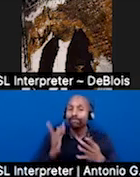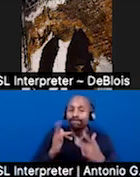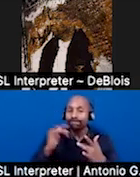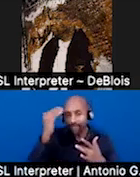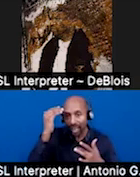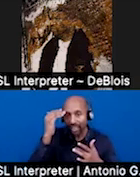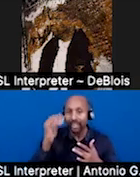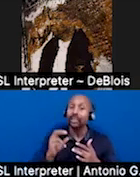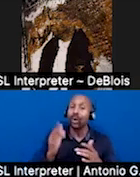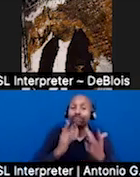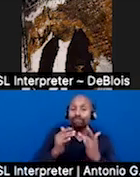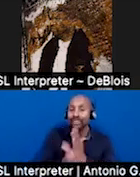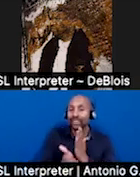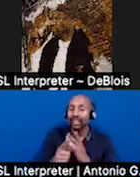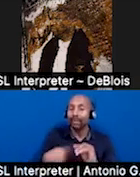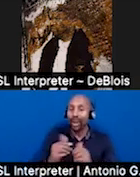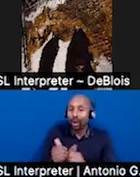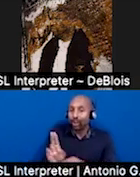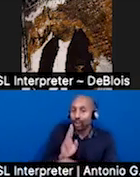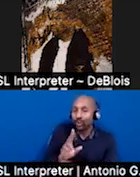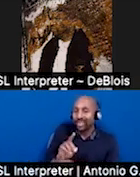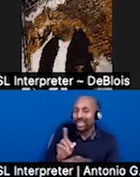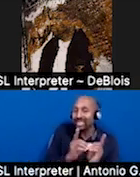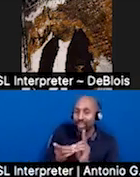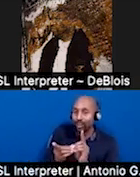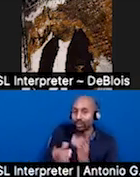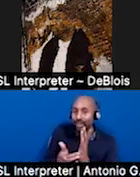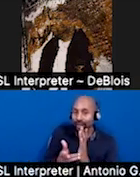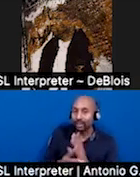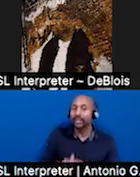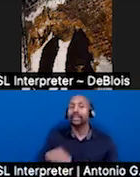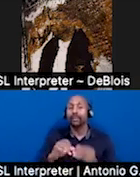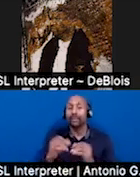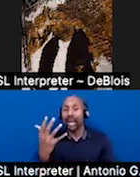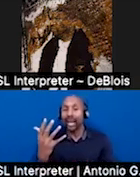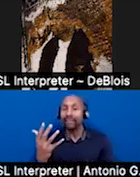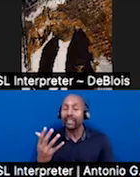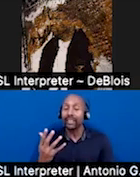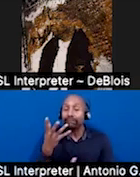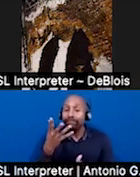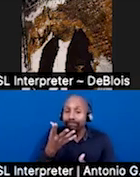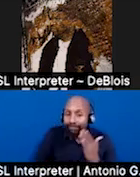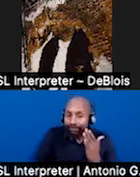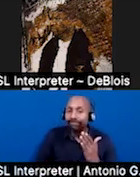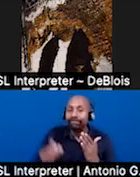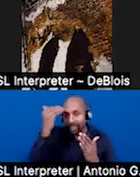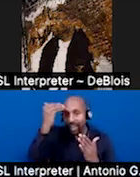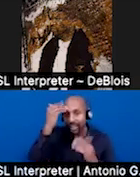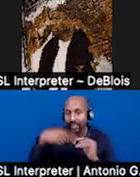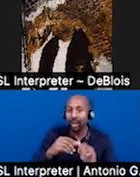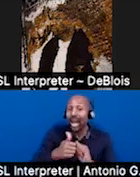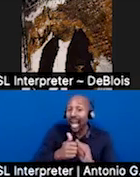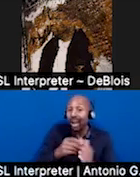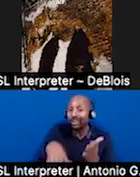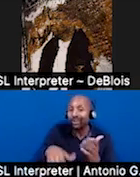a lack of knowledge of how students with disabilities use educational technology. And number 6, other. You can feel free